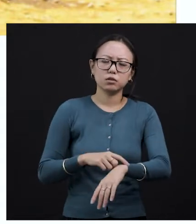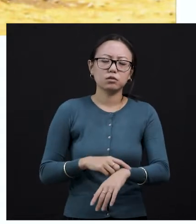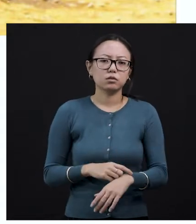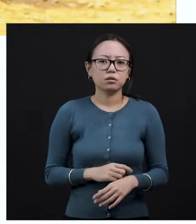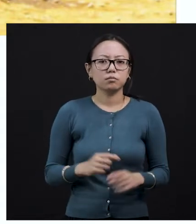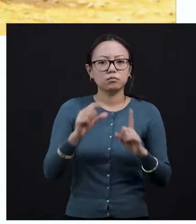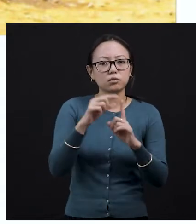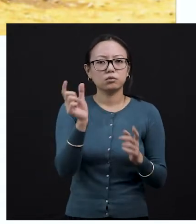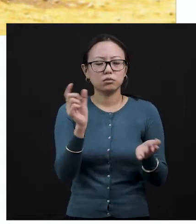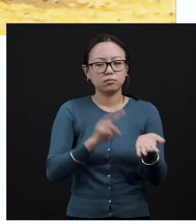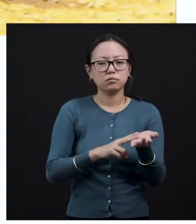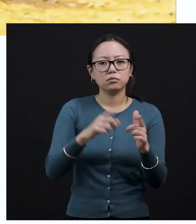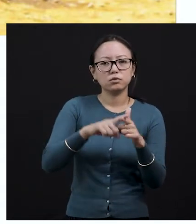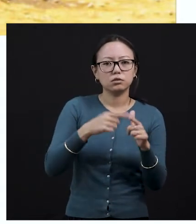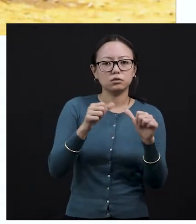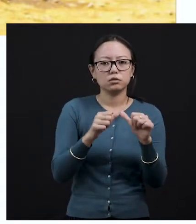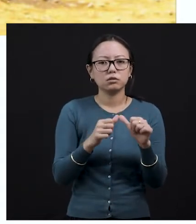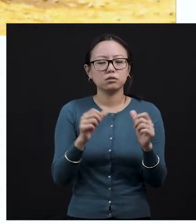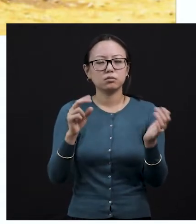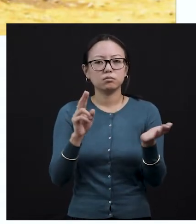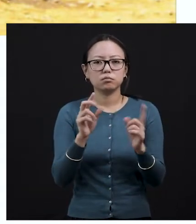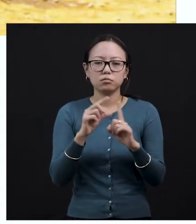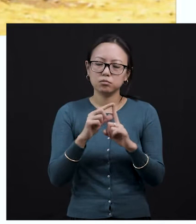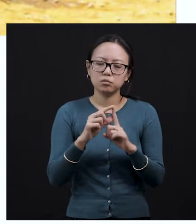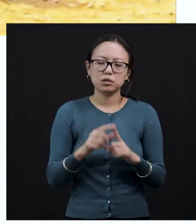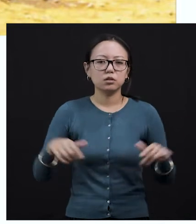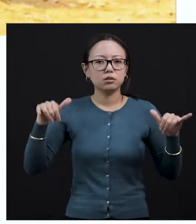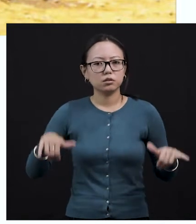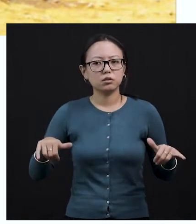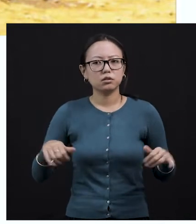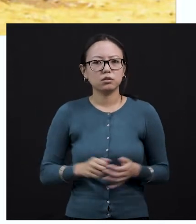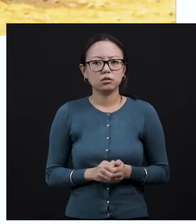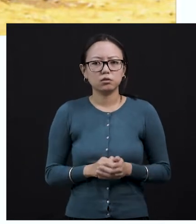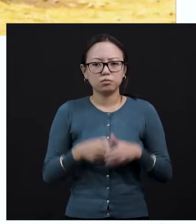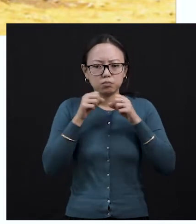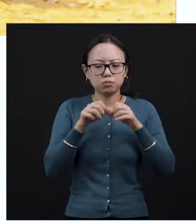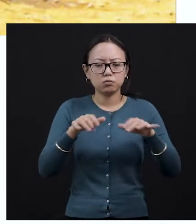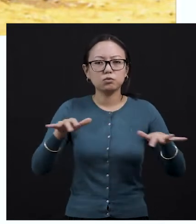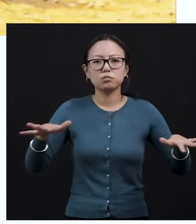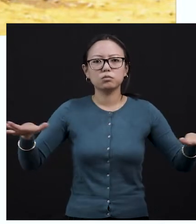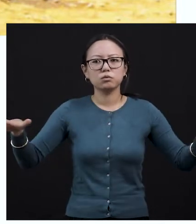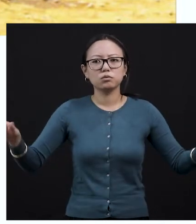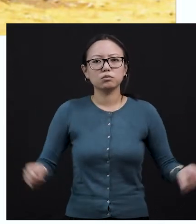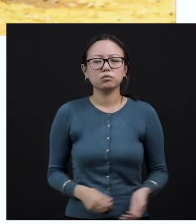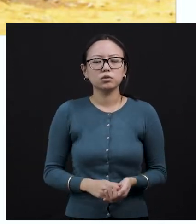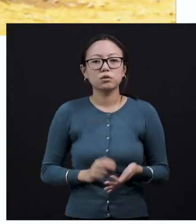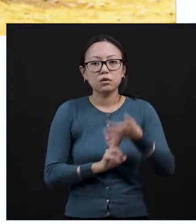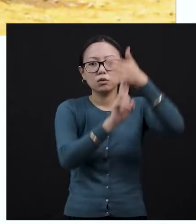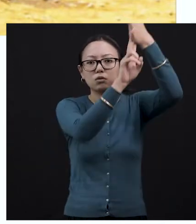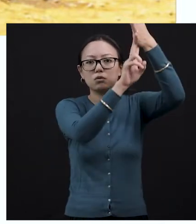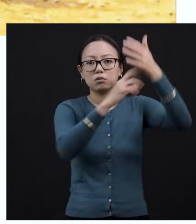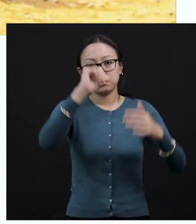their culture, okay, it spread to different parts of northern India. So during